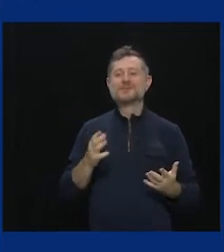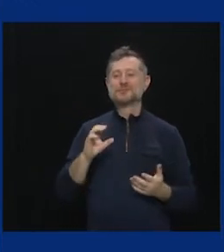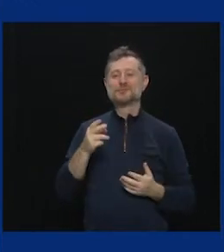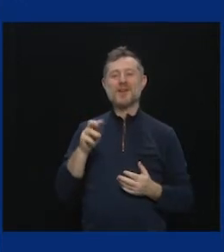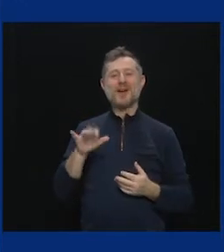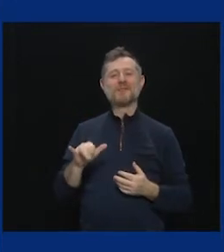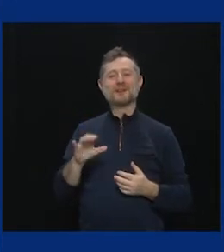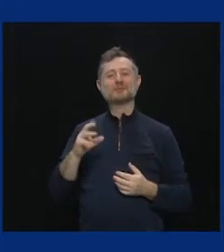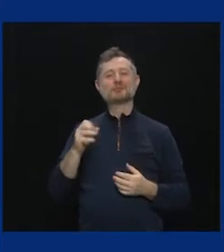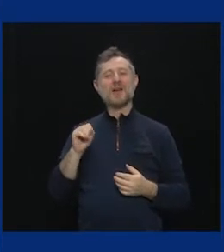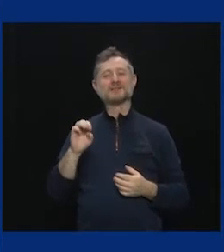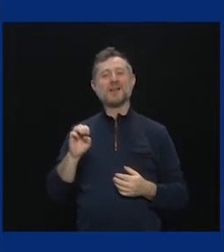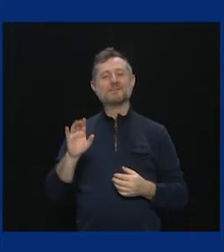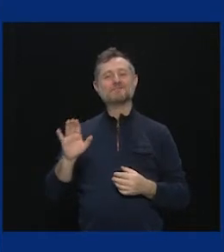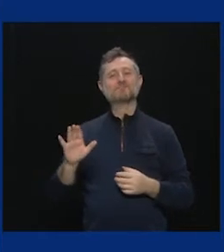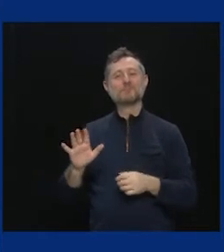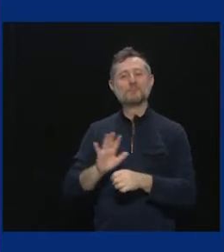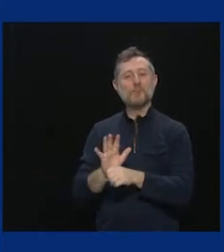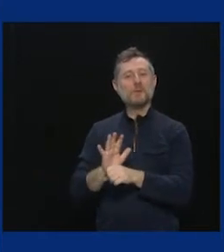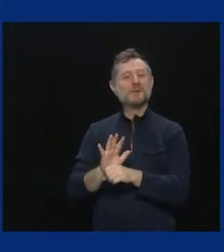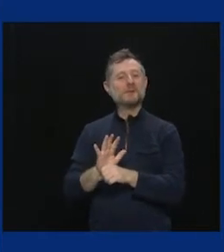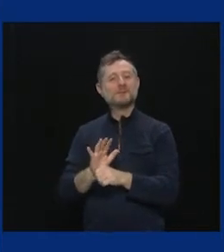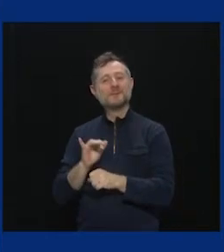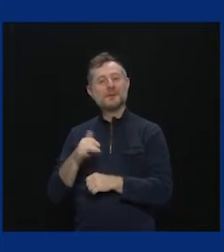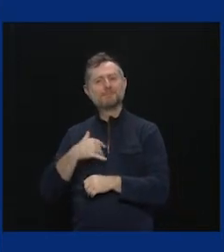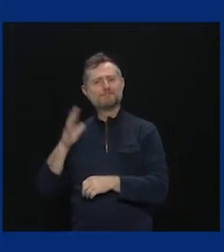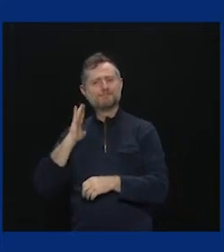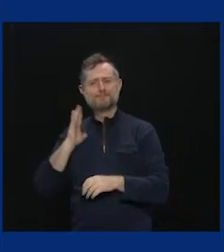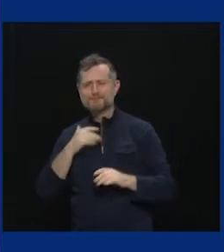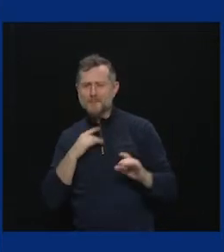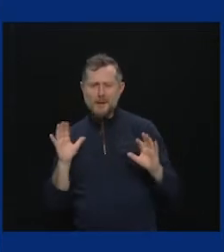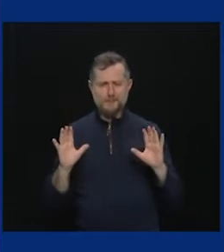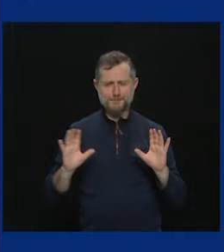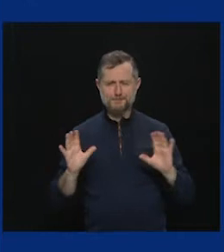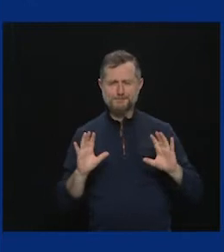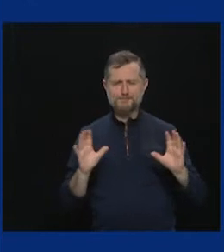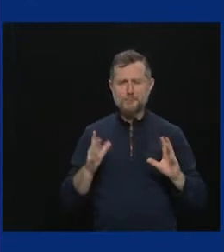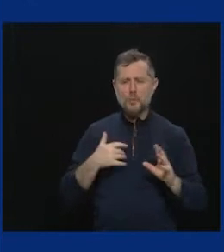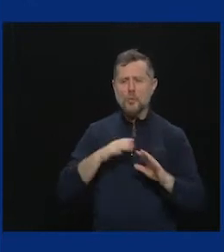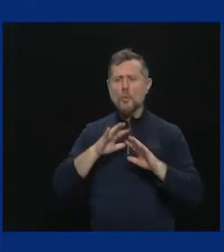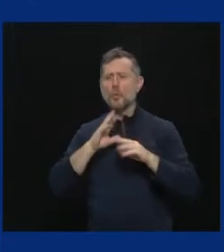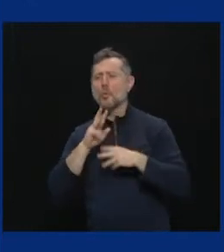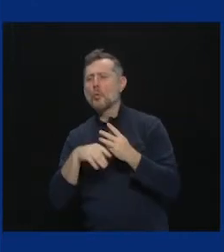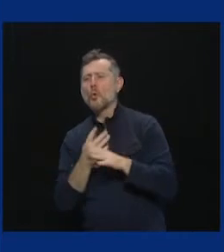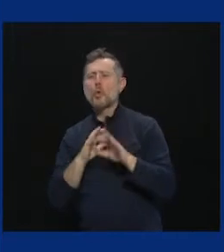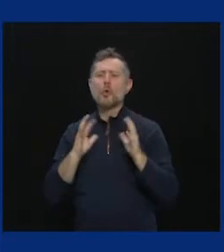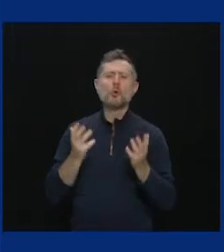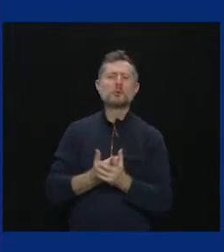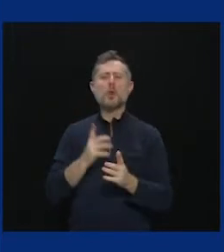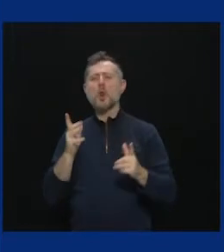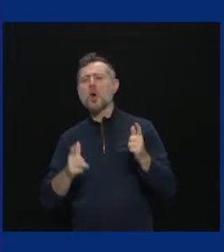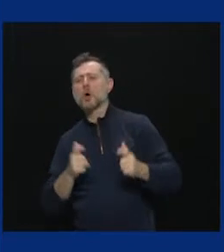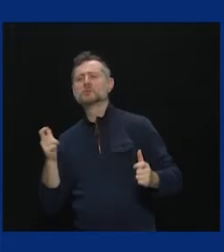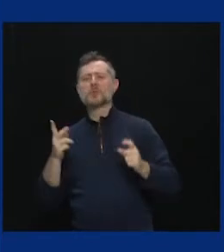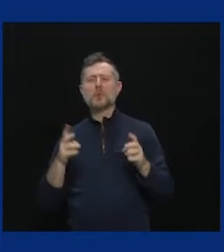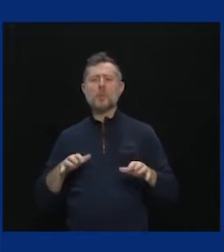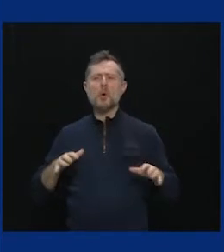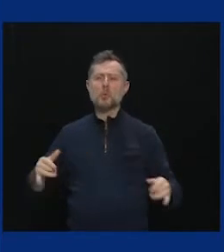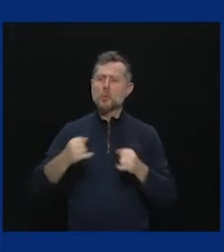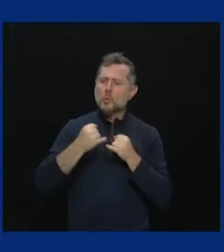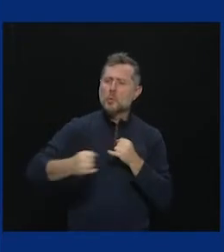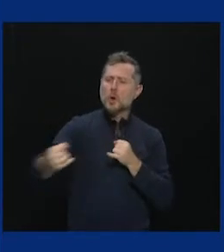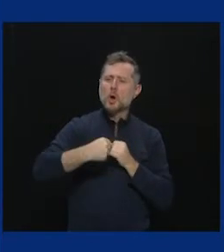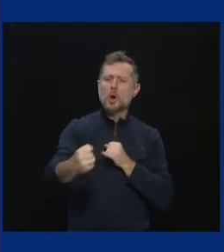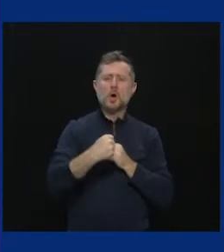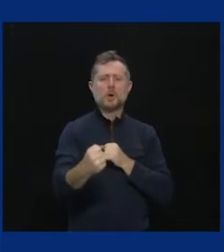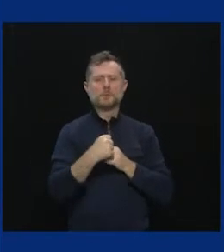world's largest ball of twine. If you're younger, you probably don't know what I'm talking about, but you can look that one up. So I've